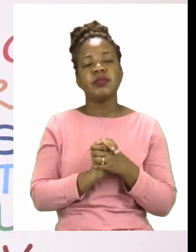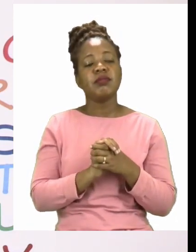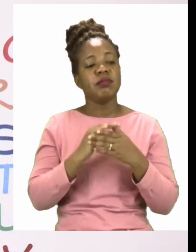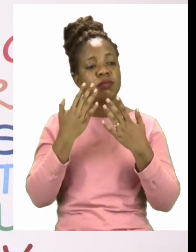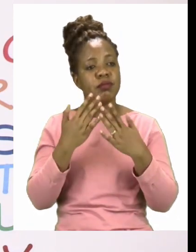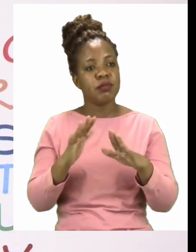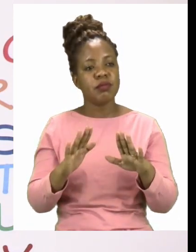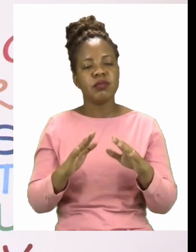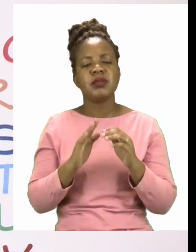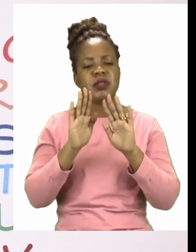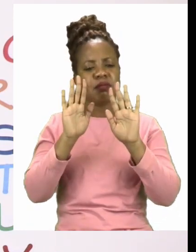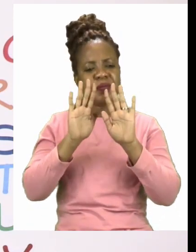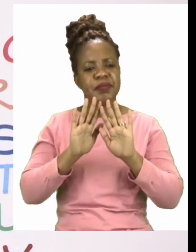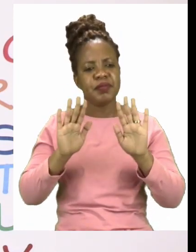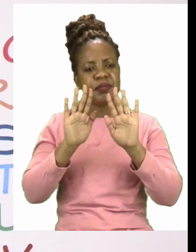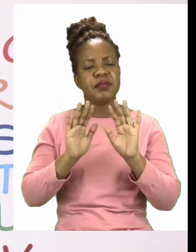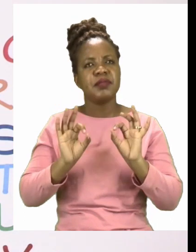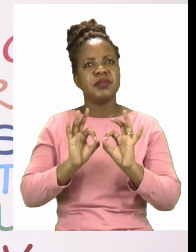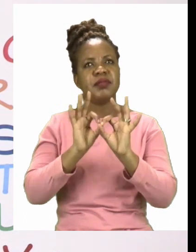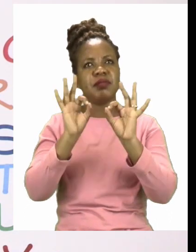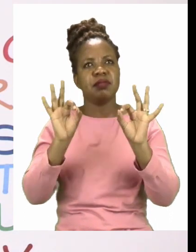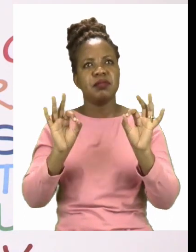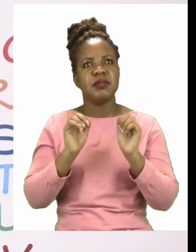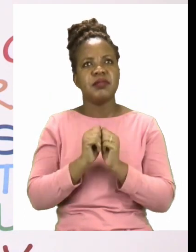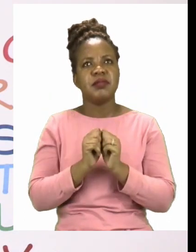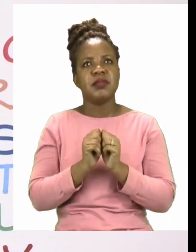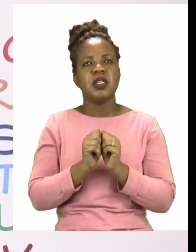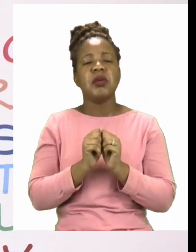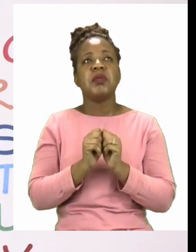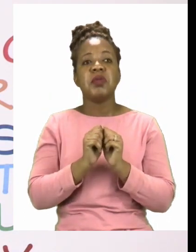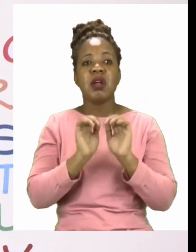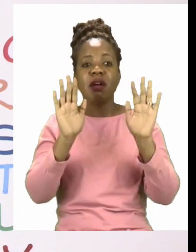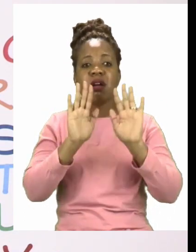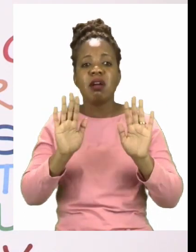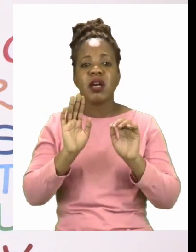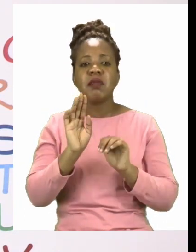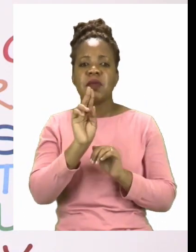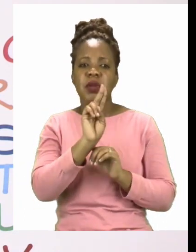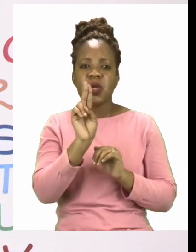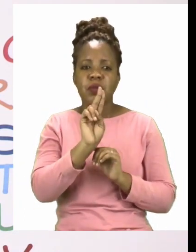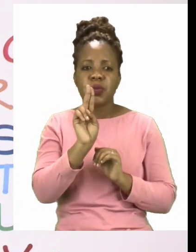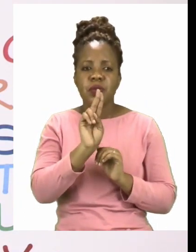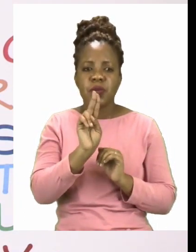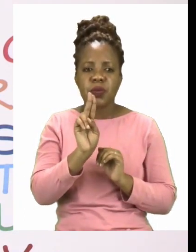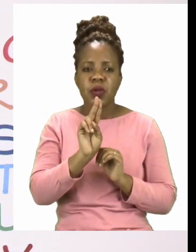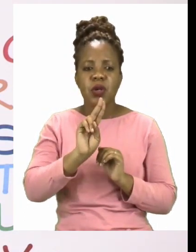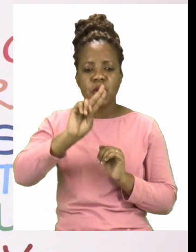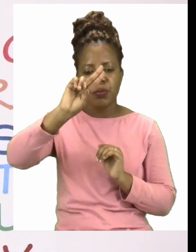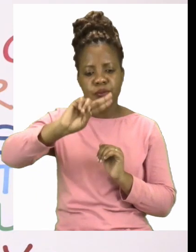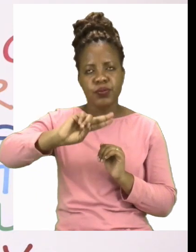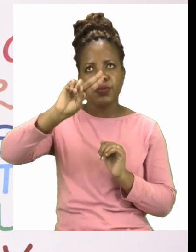and remember, when you color, it's either across, which means side to side, or up and